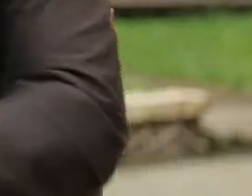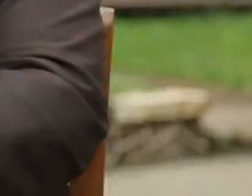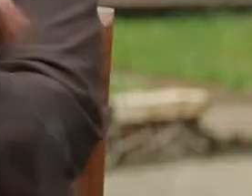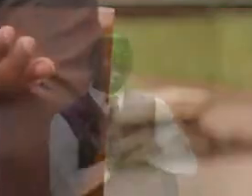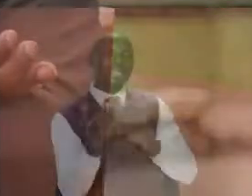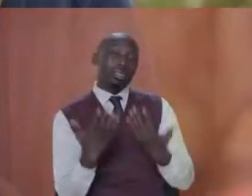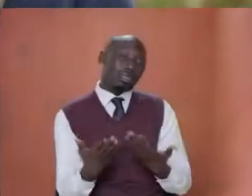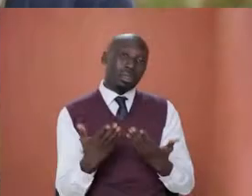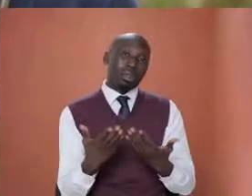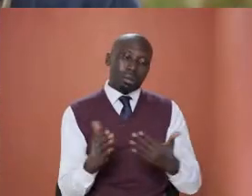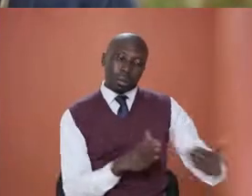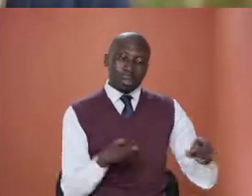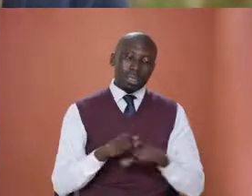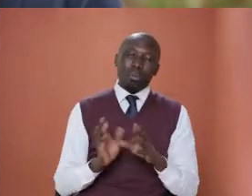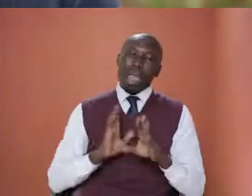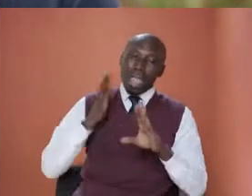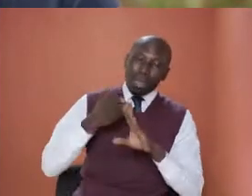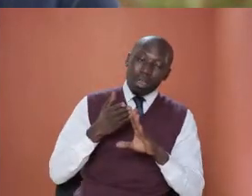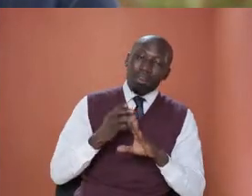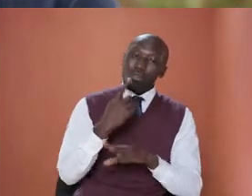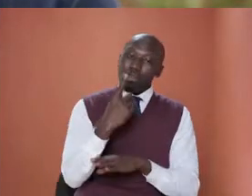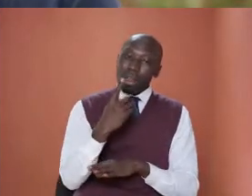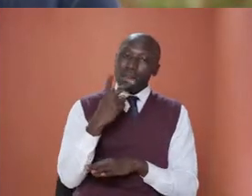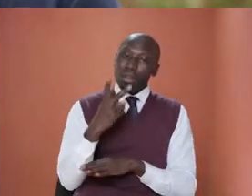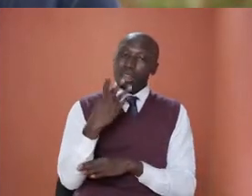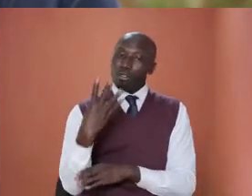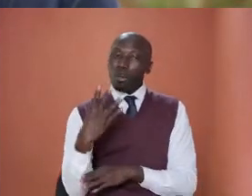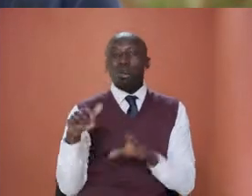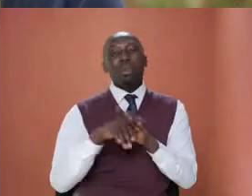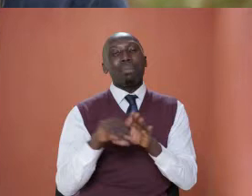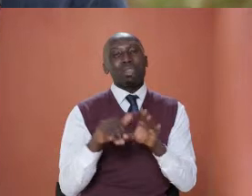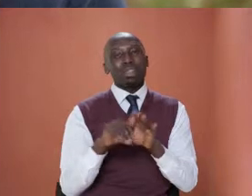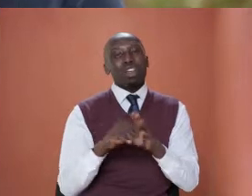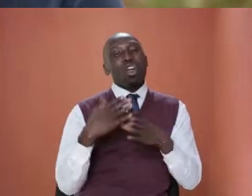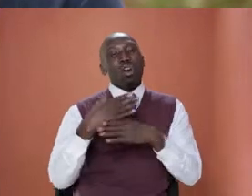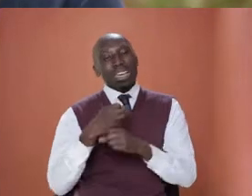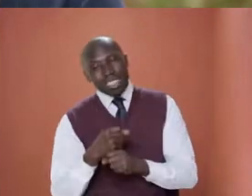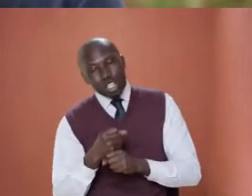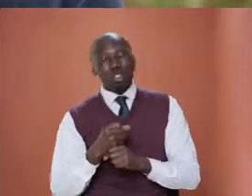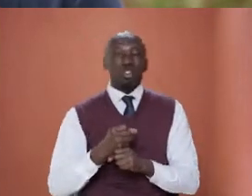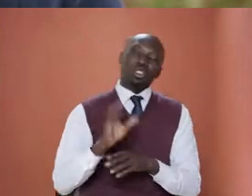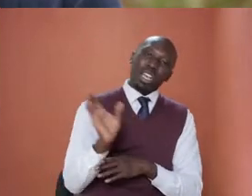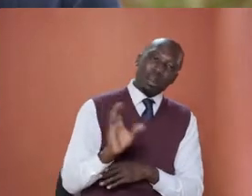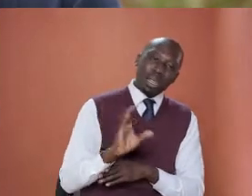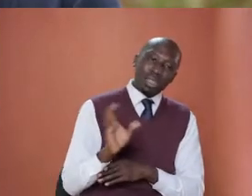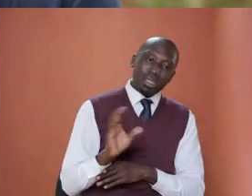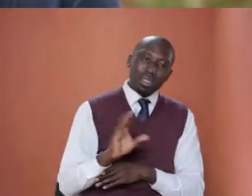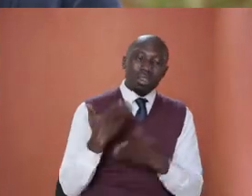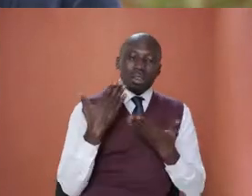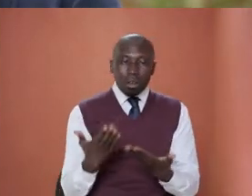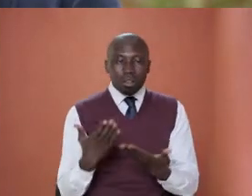disability. We are actually aiming for 124 members, organizations, companies to commit to